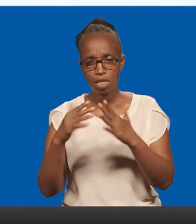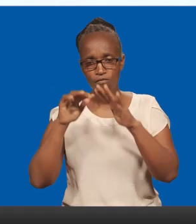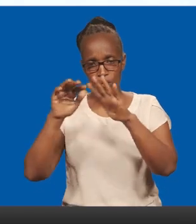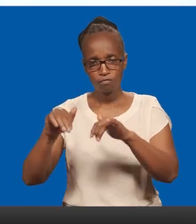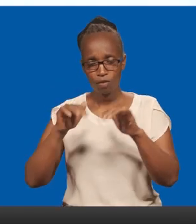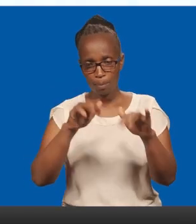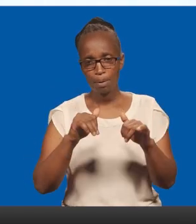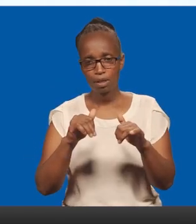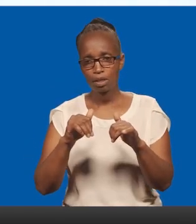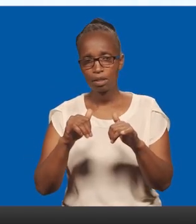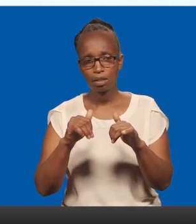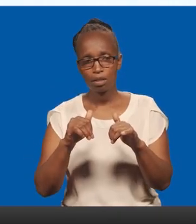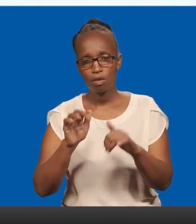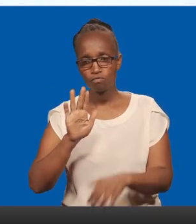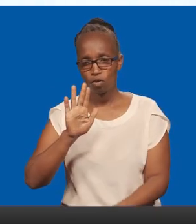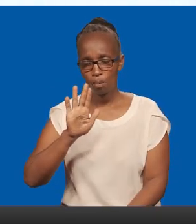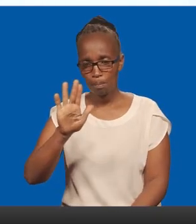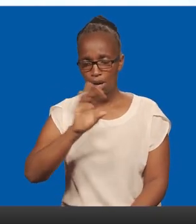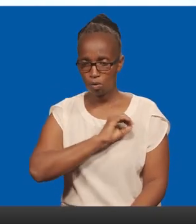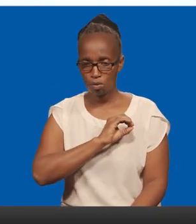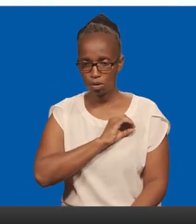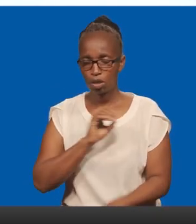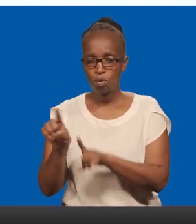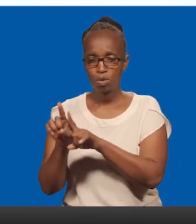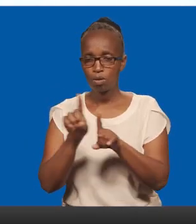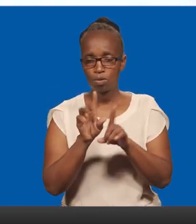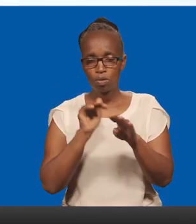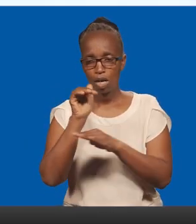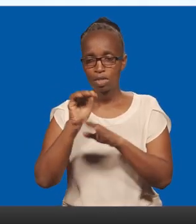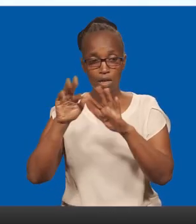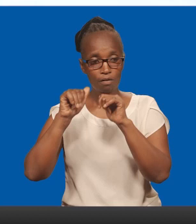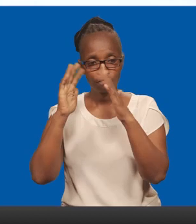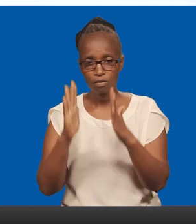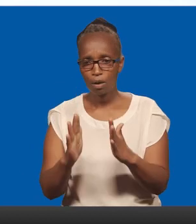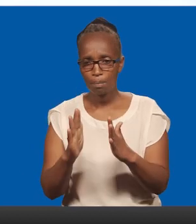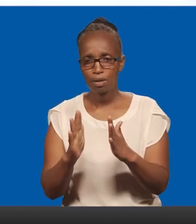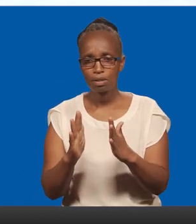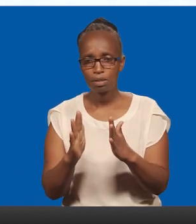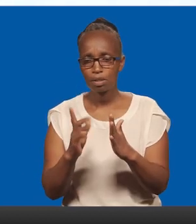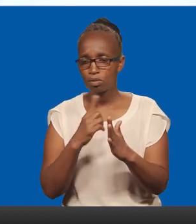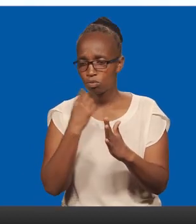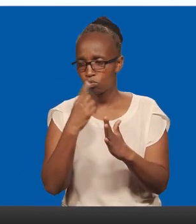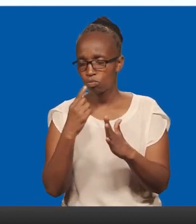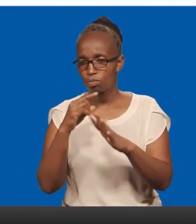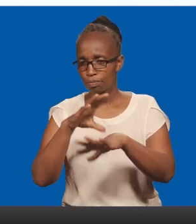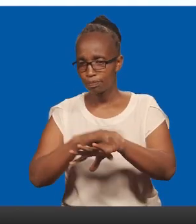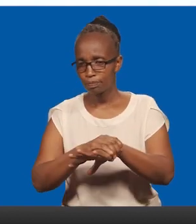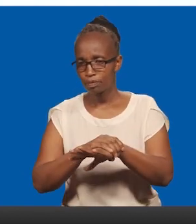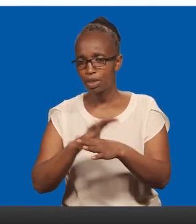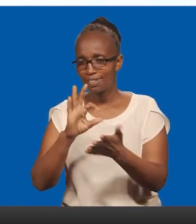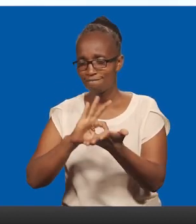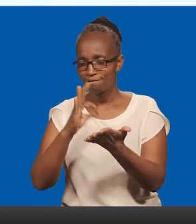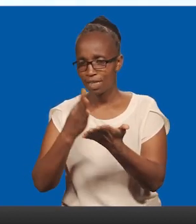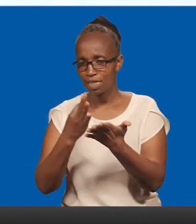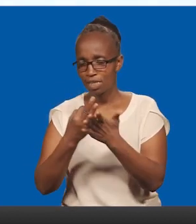input at the convenience of their farm. Small scale farmers with 1 acre and below will be able to receive financing